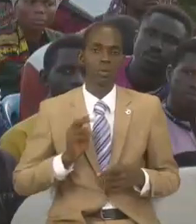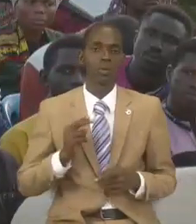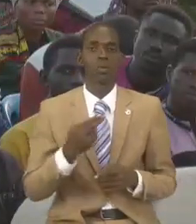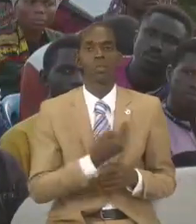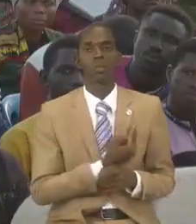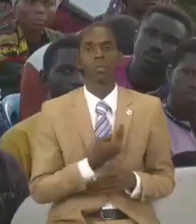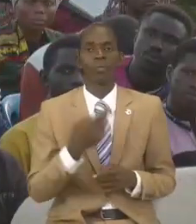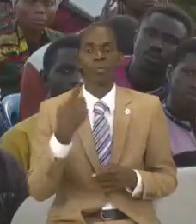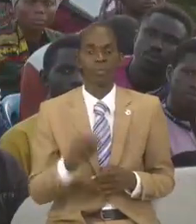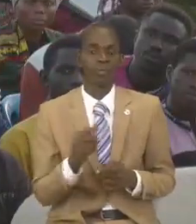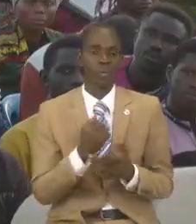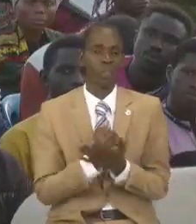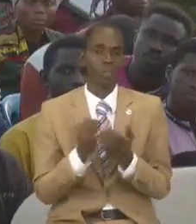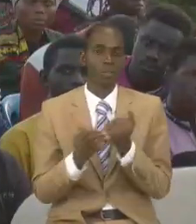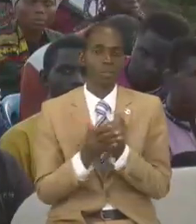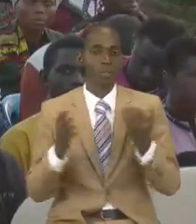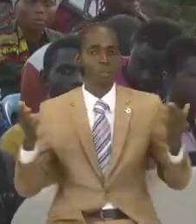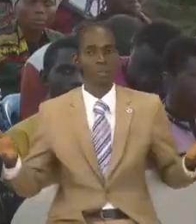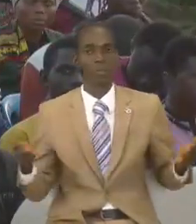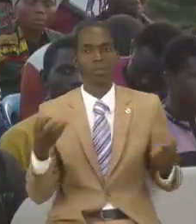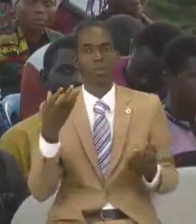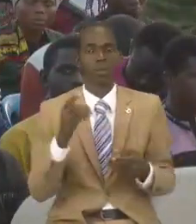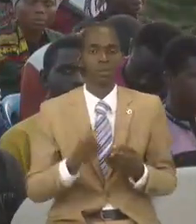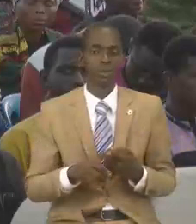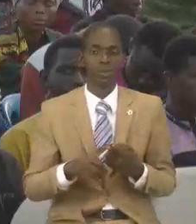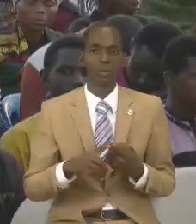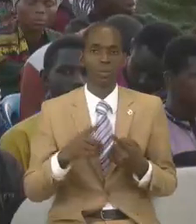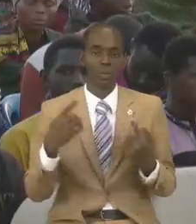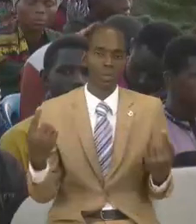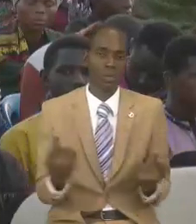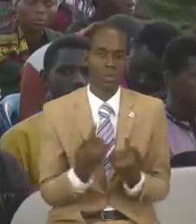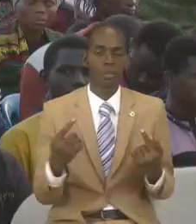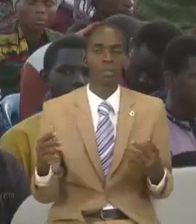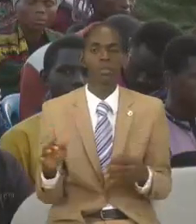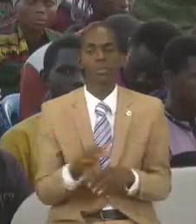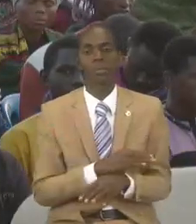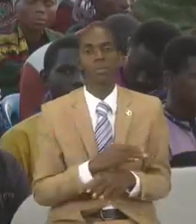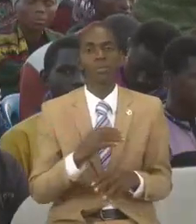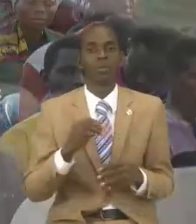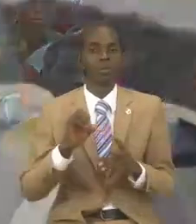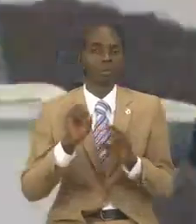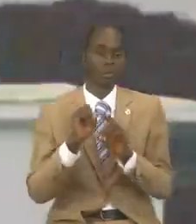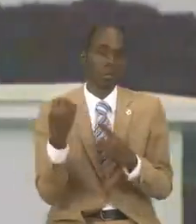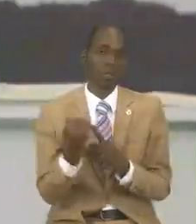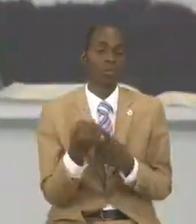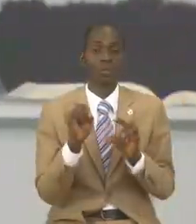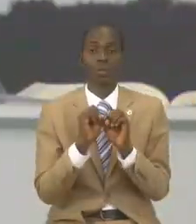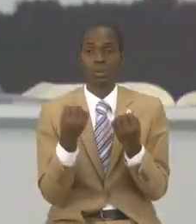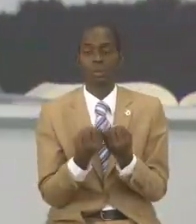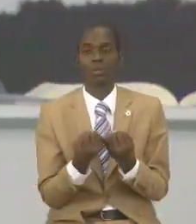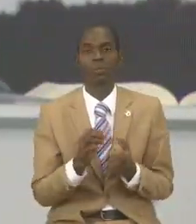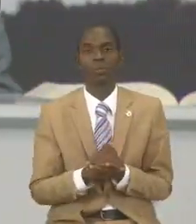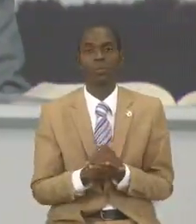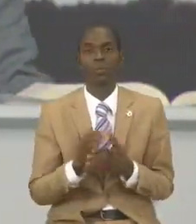The crucifixion unto the sinful society. Let's look at number one. Number